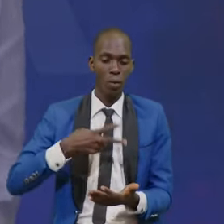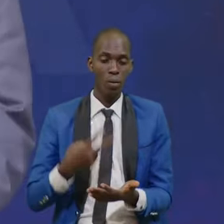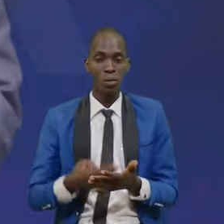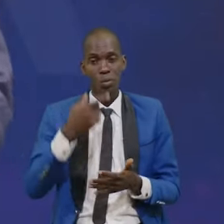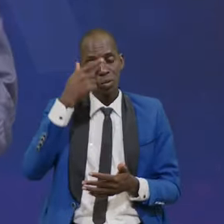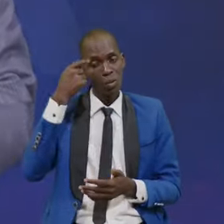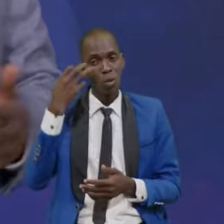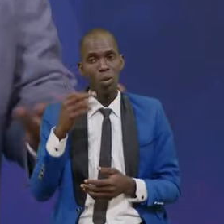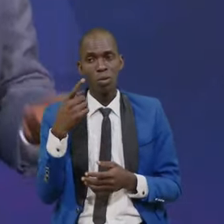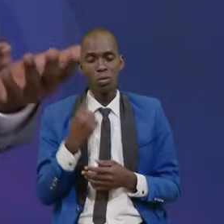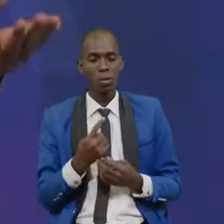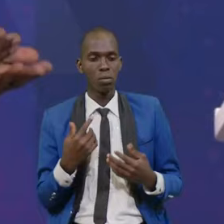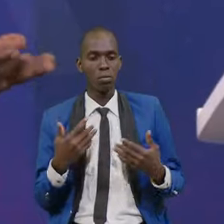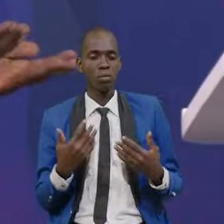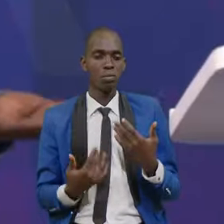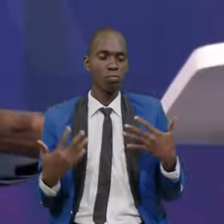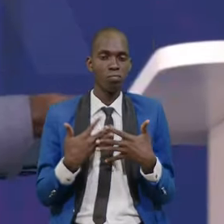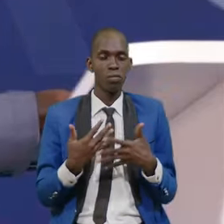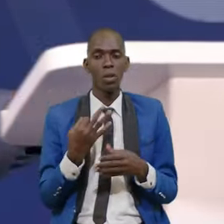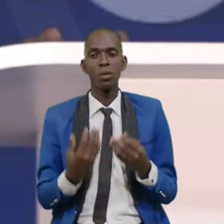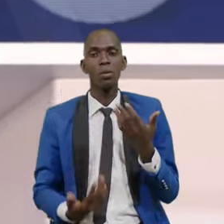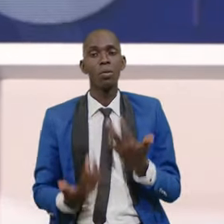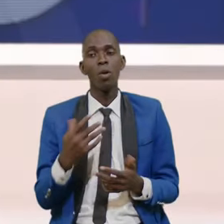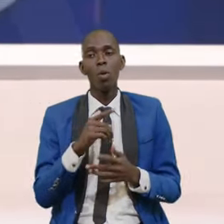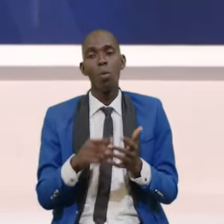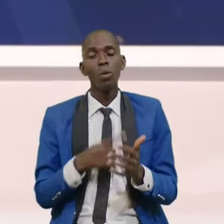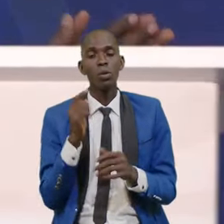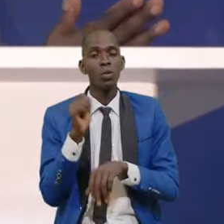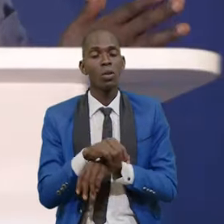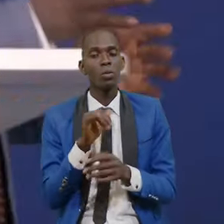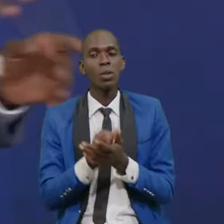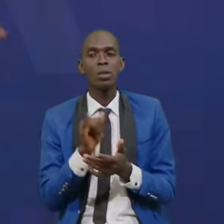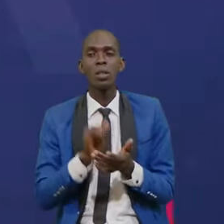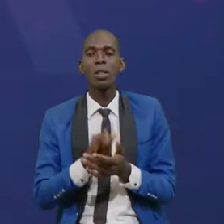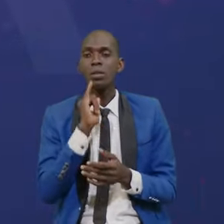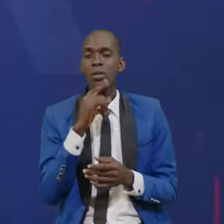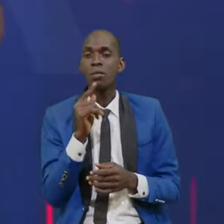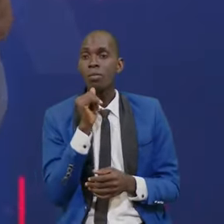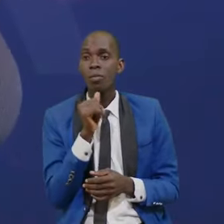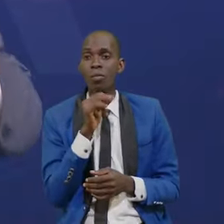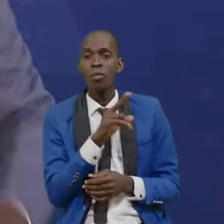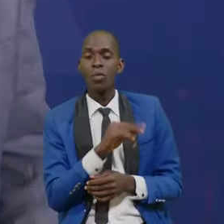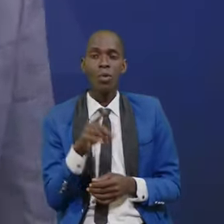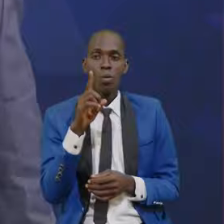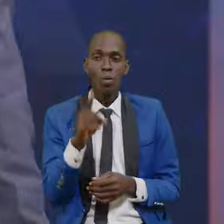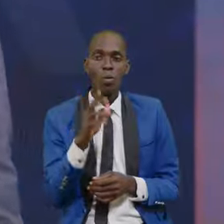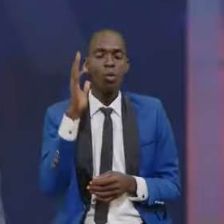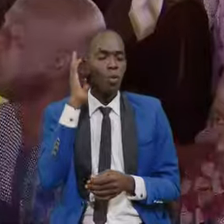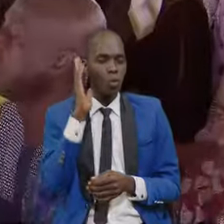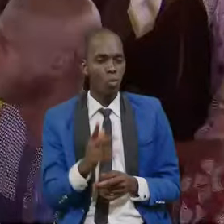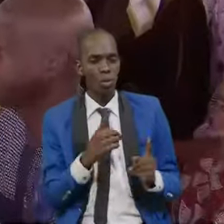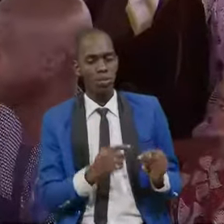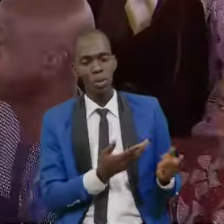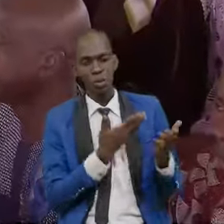the threats of the fire. But once you overcome that, that's the secret. Nobody will threaten you with that fire anymore